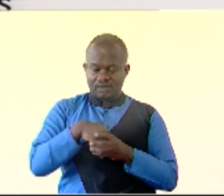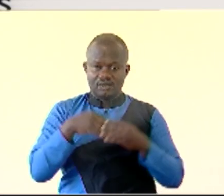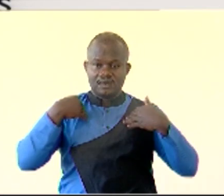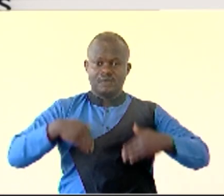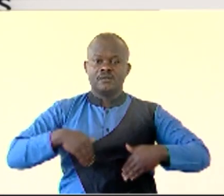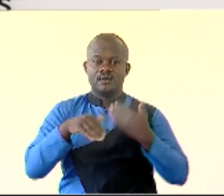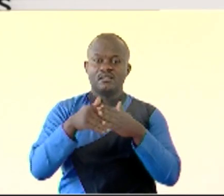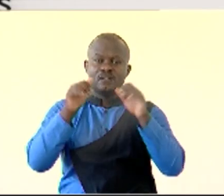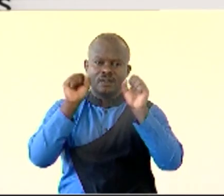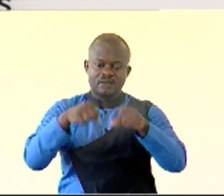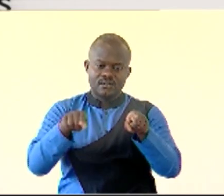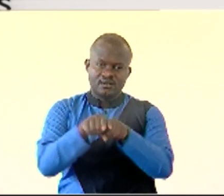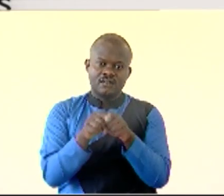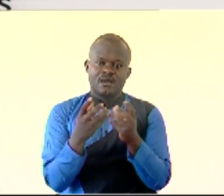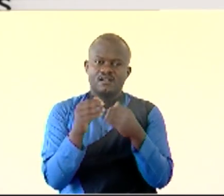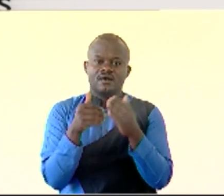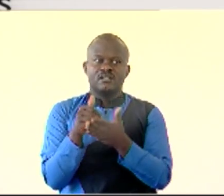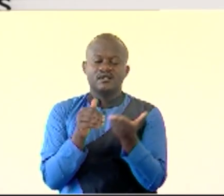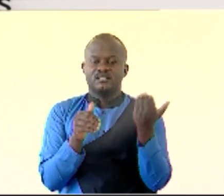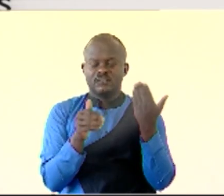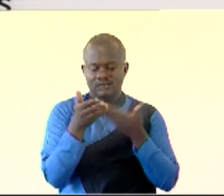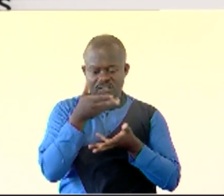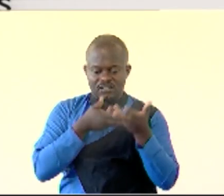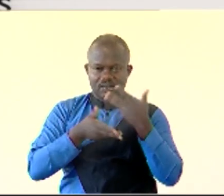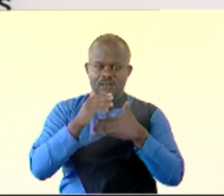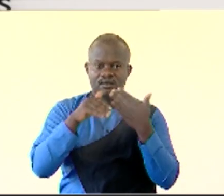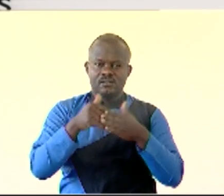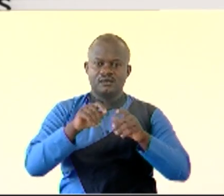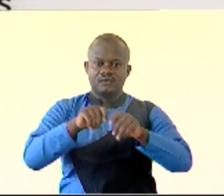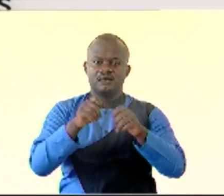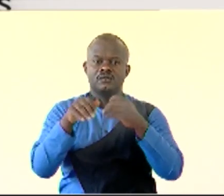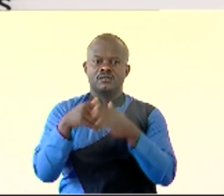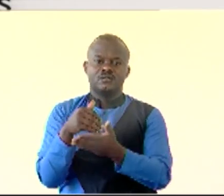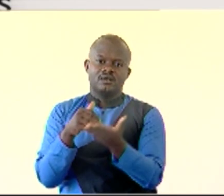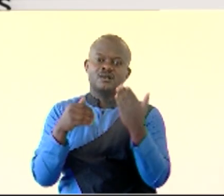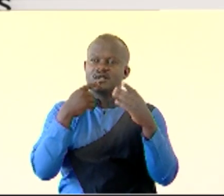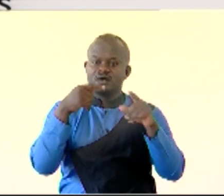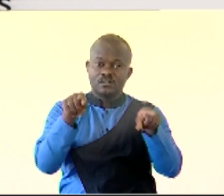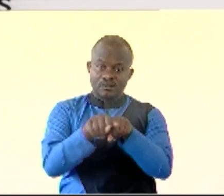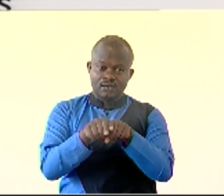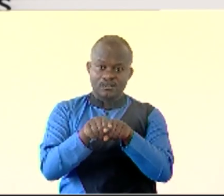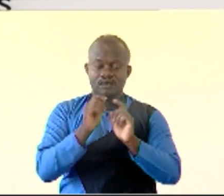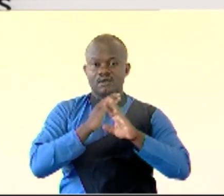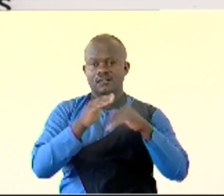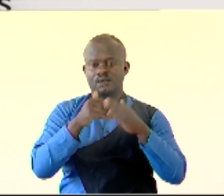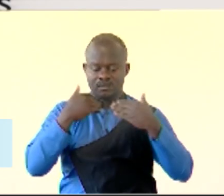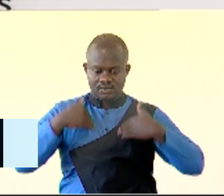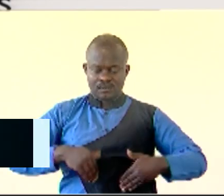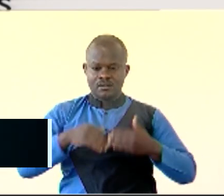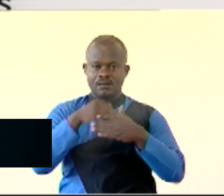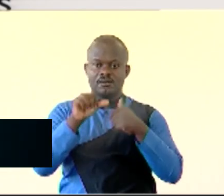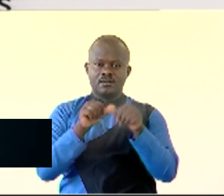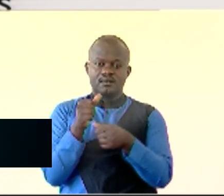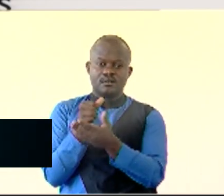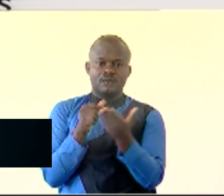can also facilitate indigestion. So breaking these substances is also a way of preventing the body against the infections